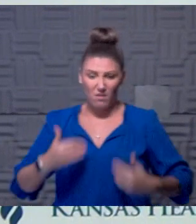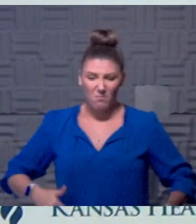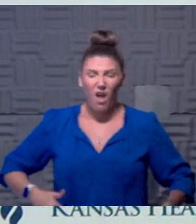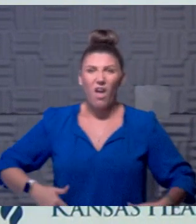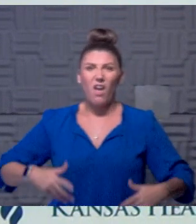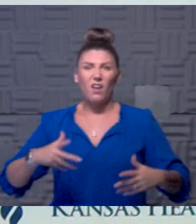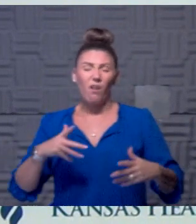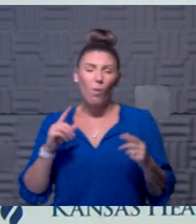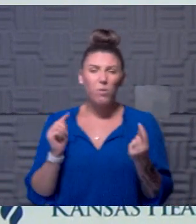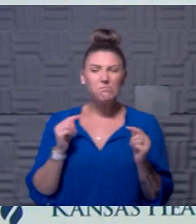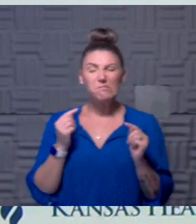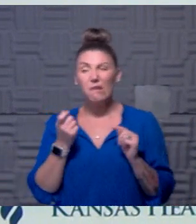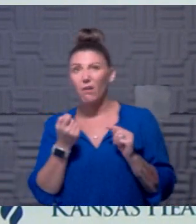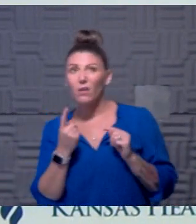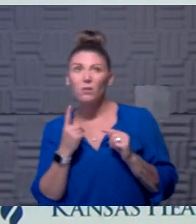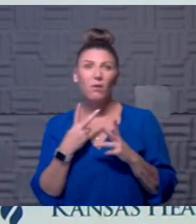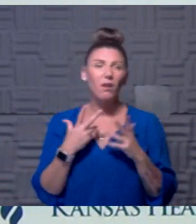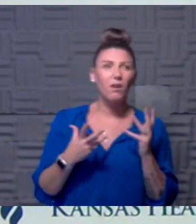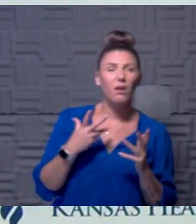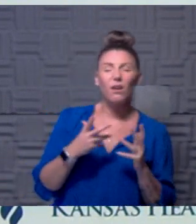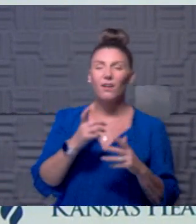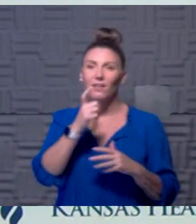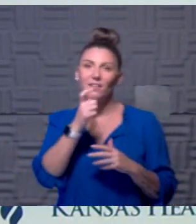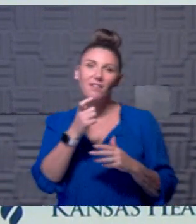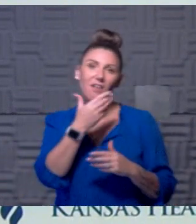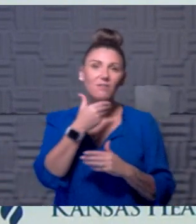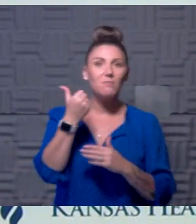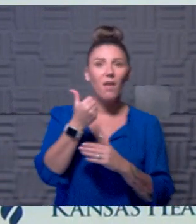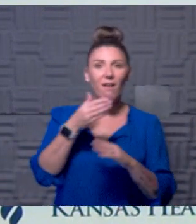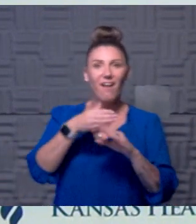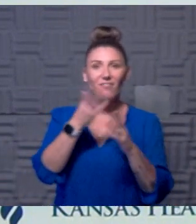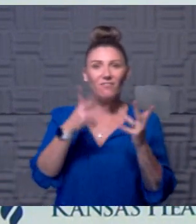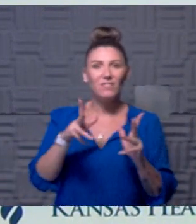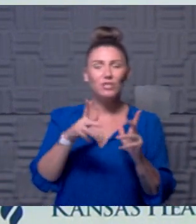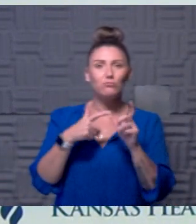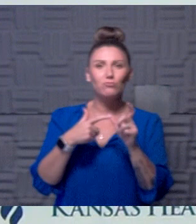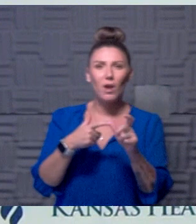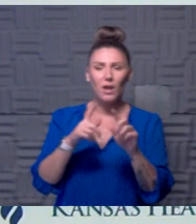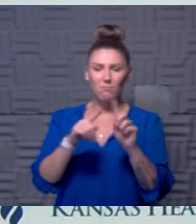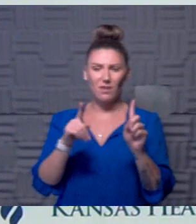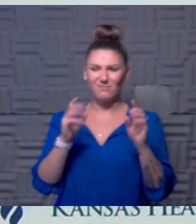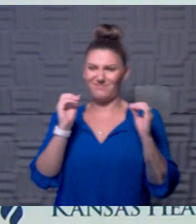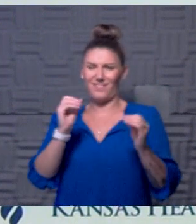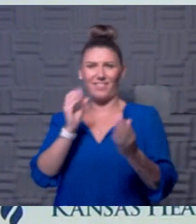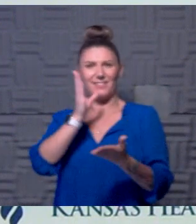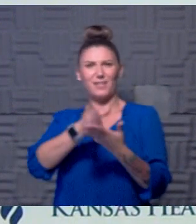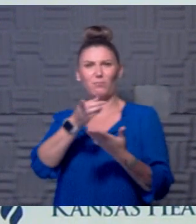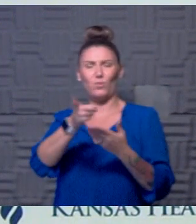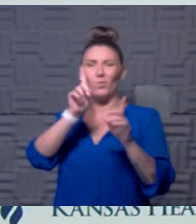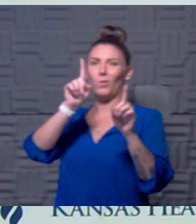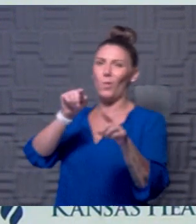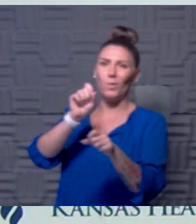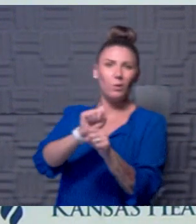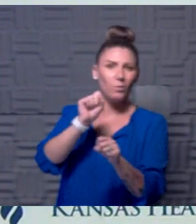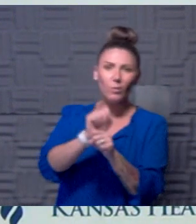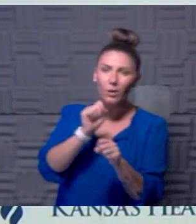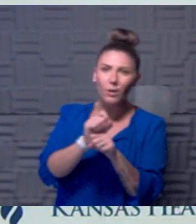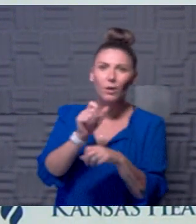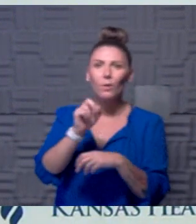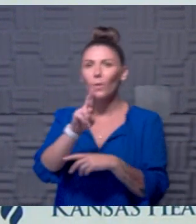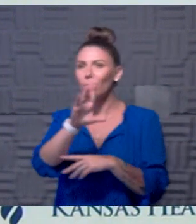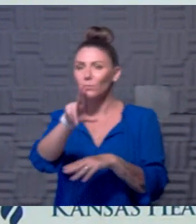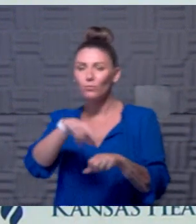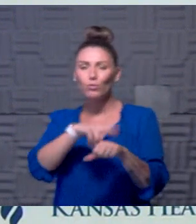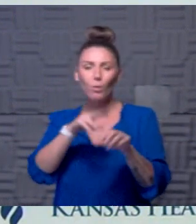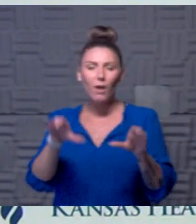feel a little bit achy, and you just don't feel like that great. But it's not anything that stops you from going to work or doing your normal